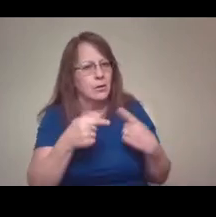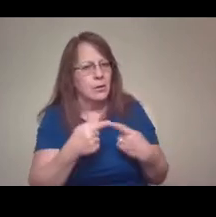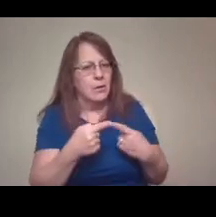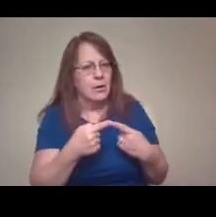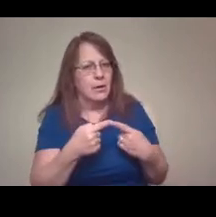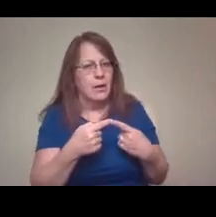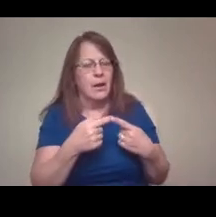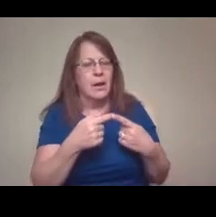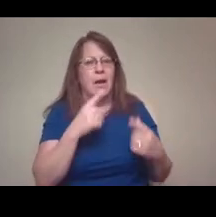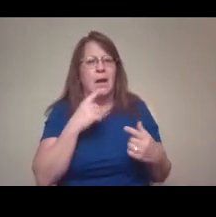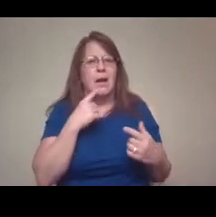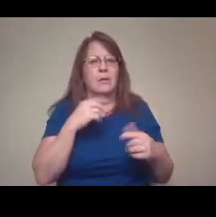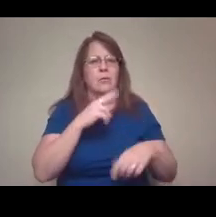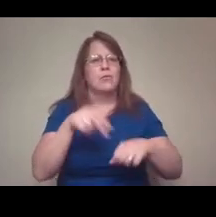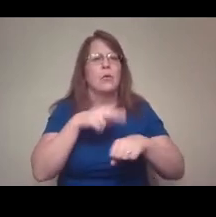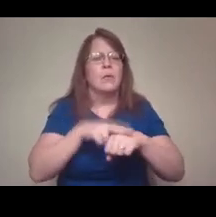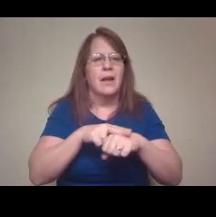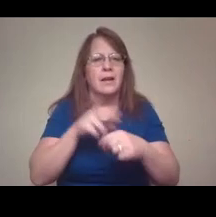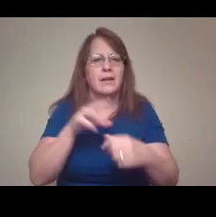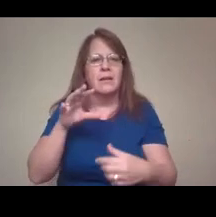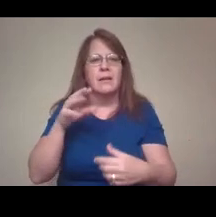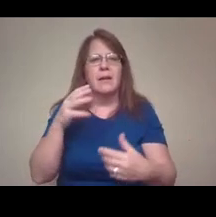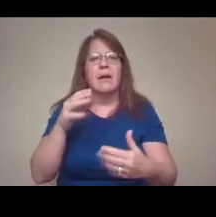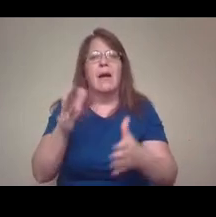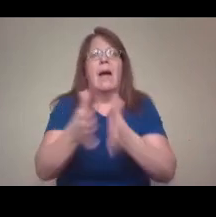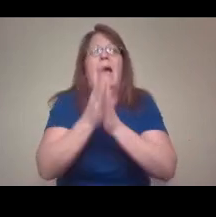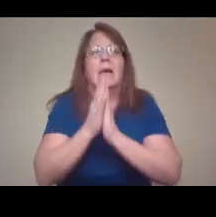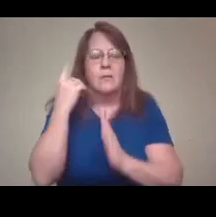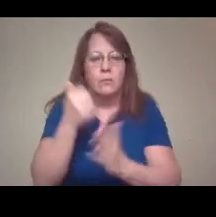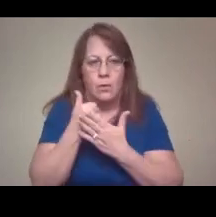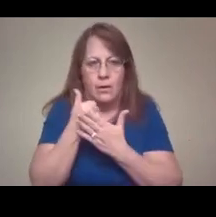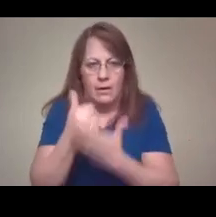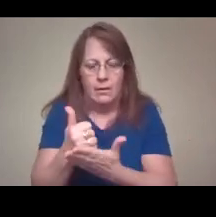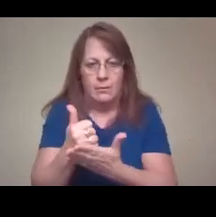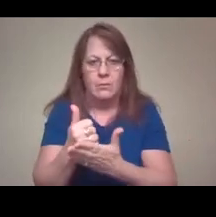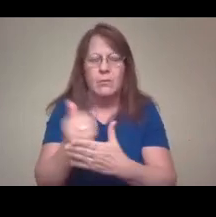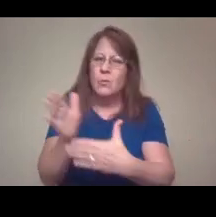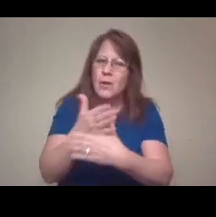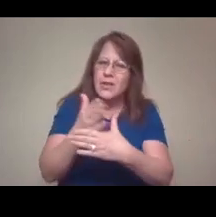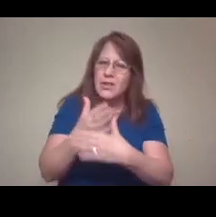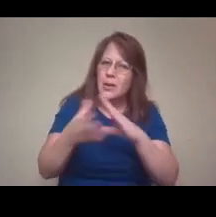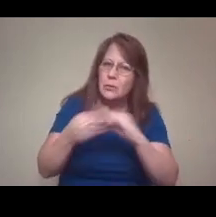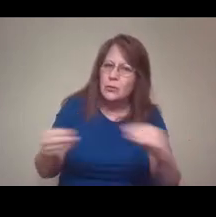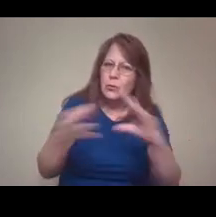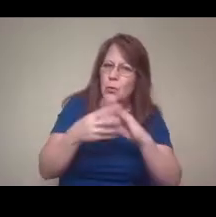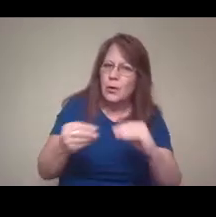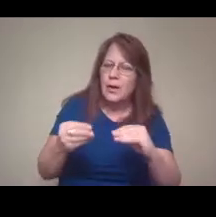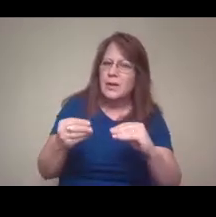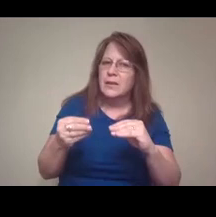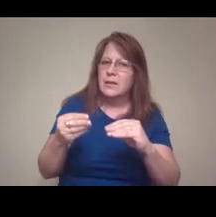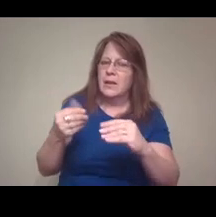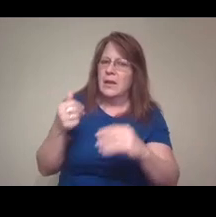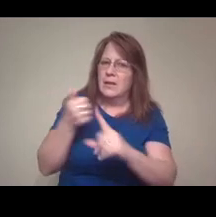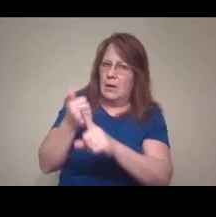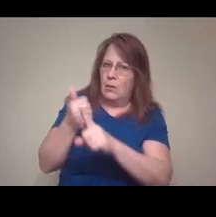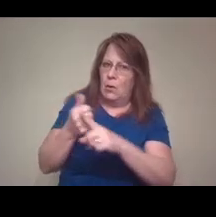reaching out for help. So we run campaigns and we share stories from our residents about their own personal experiences with mental